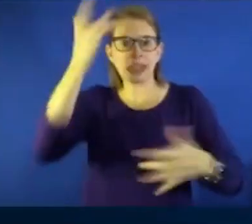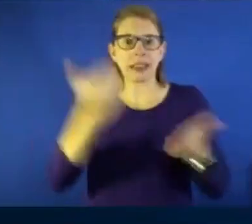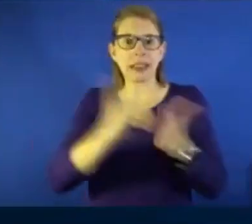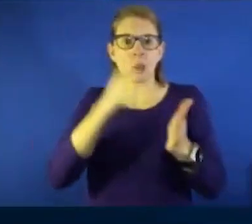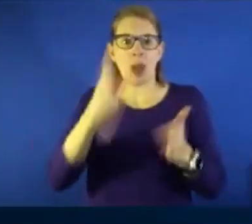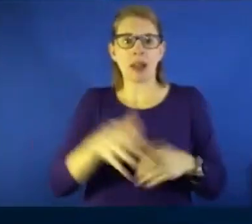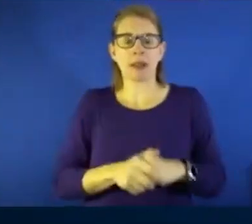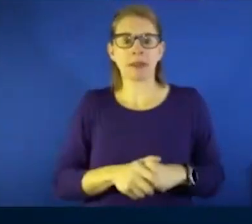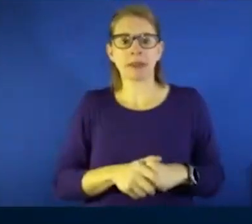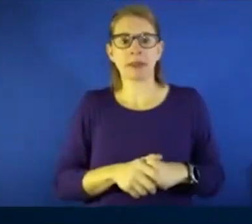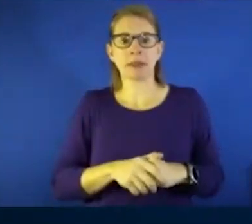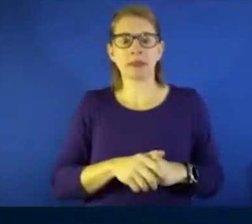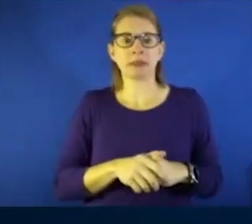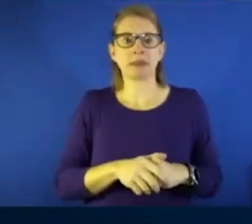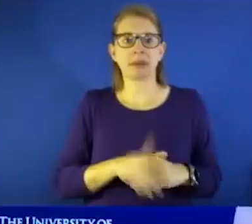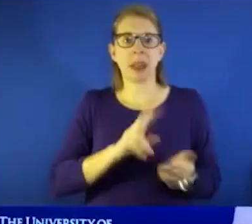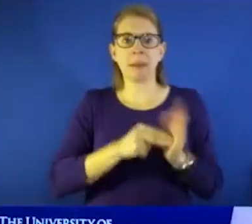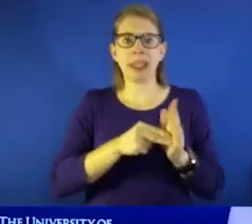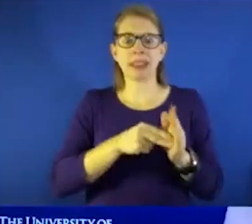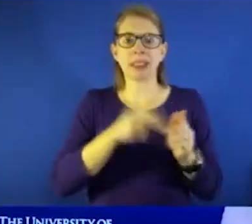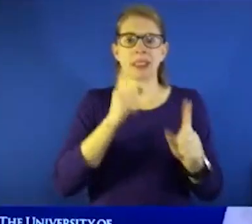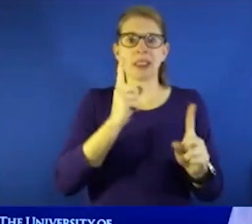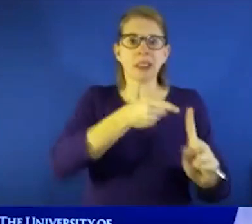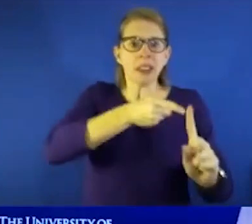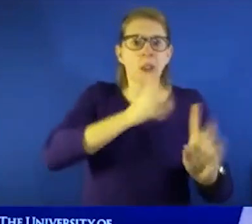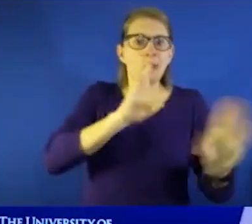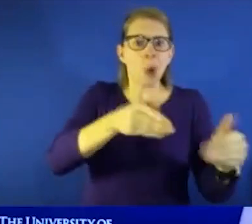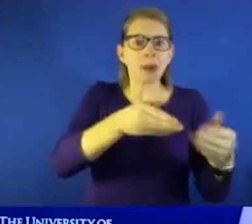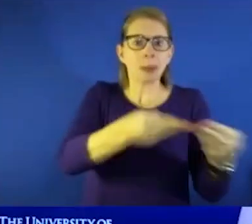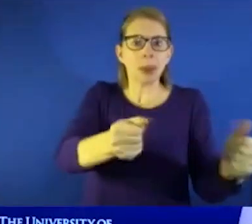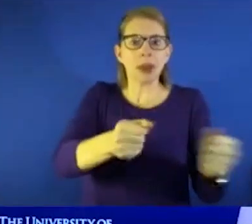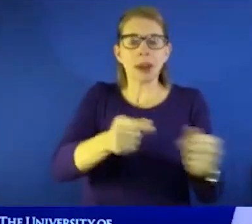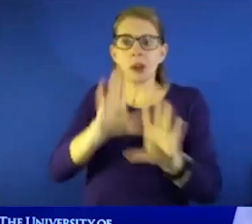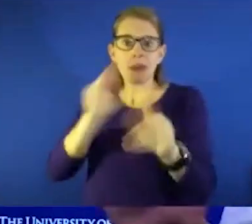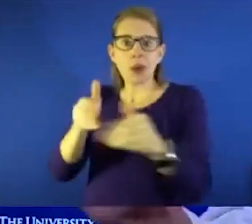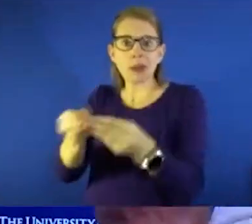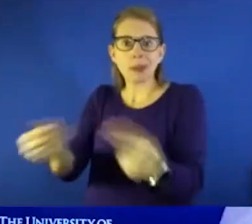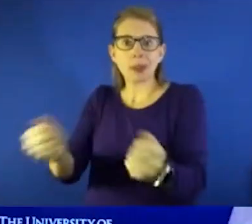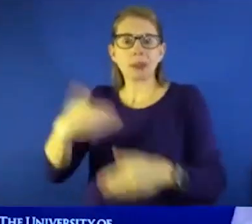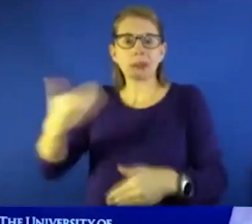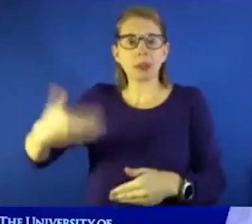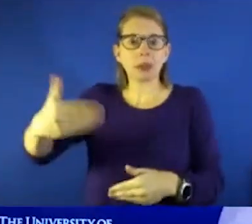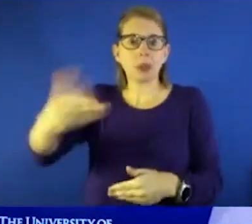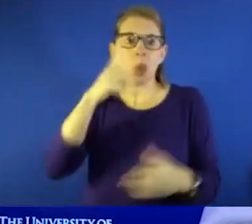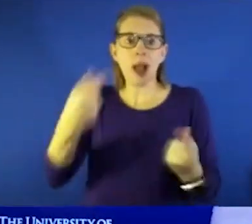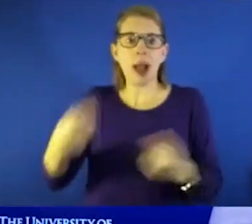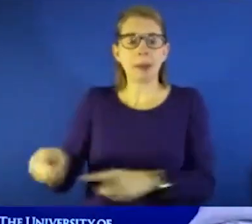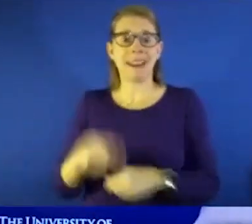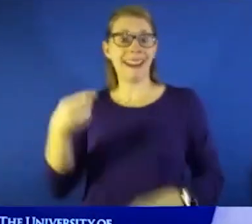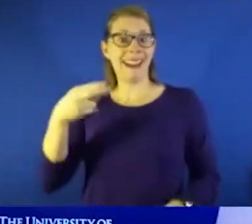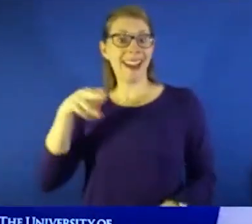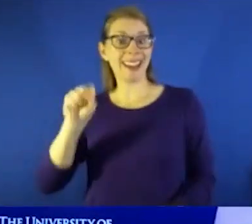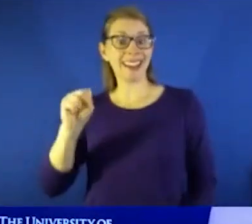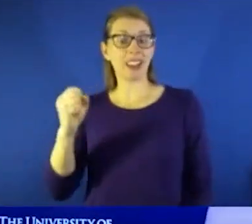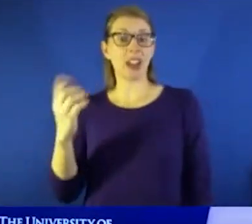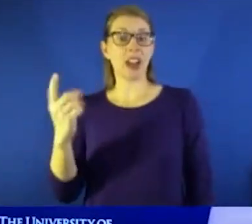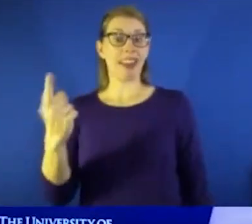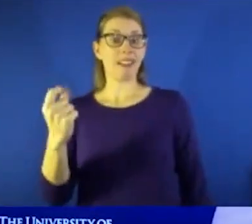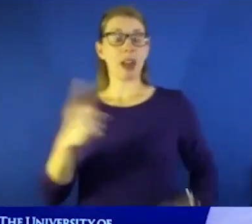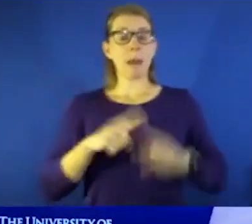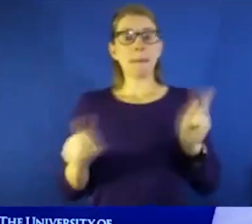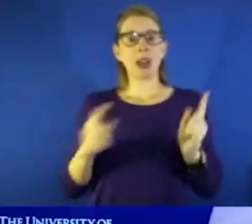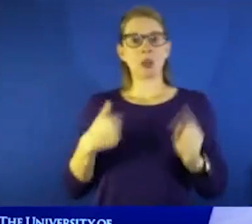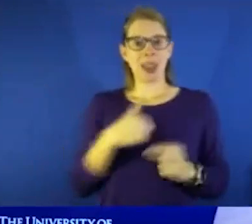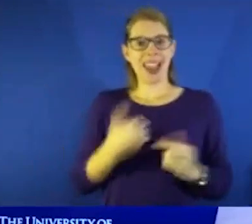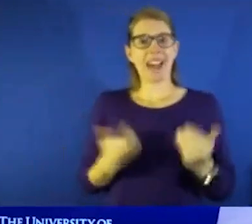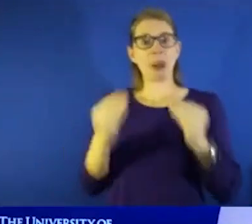And I think to your point about Hays, and although they have 11 patients, we have 14, we have more. However, their overall population out there in